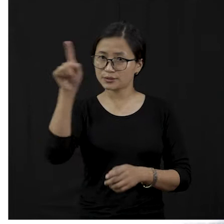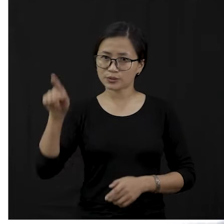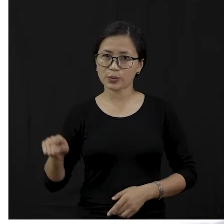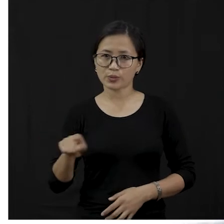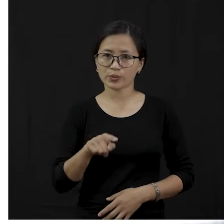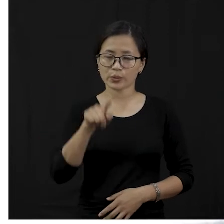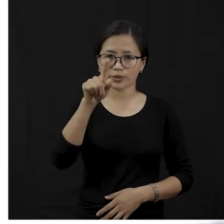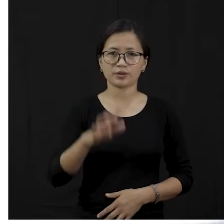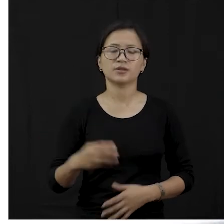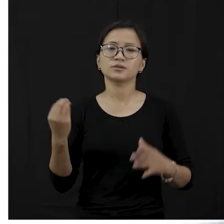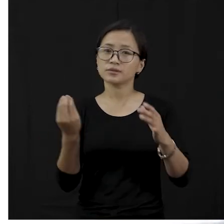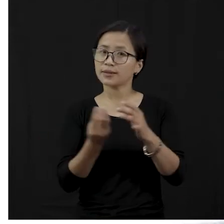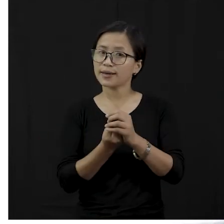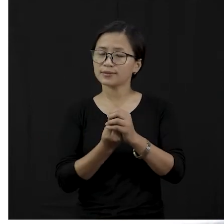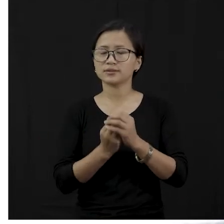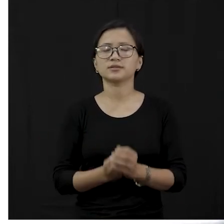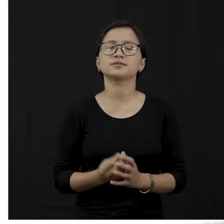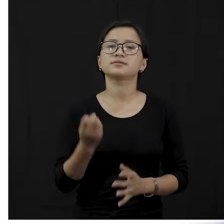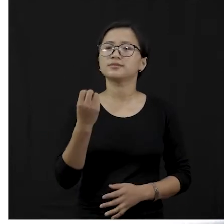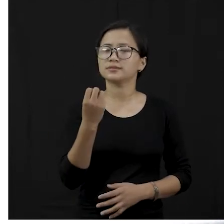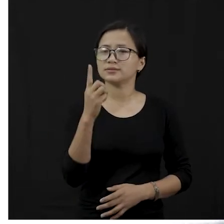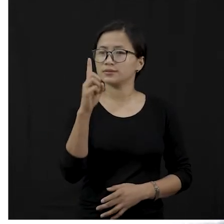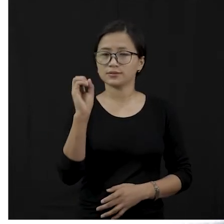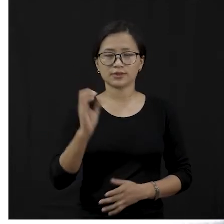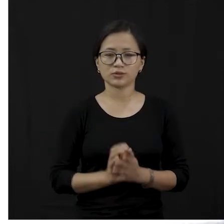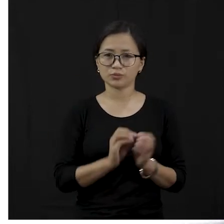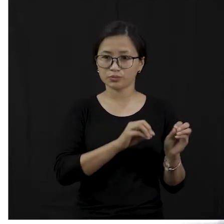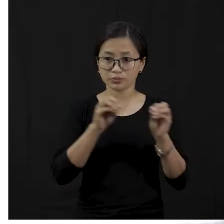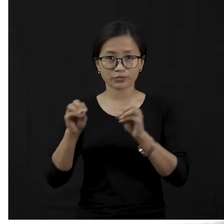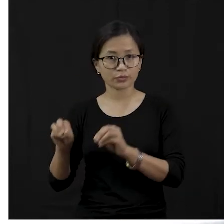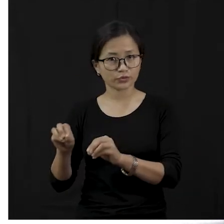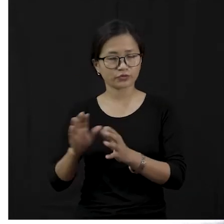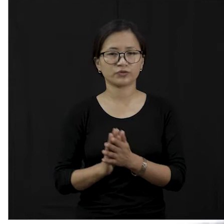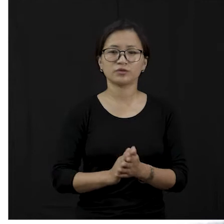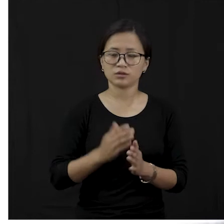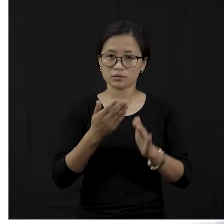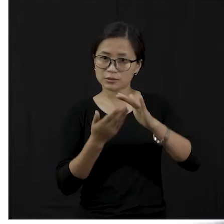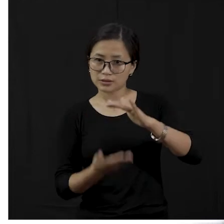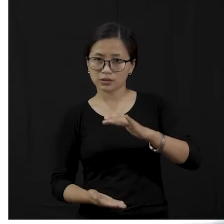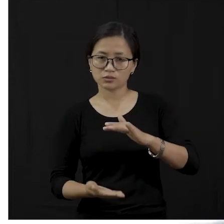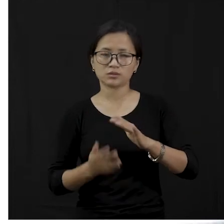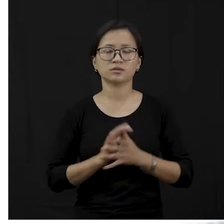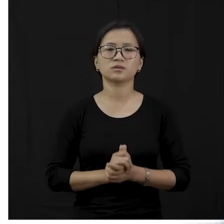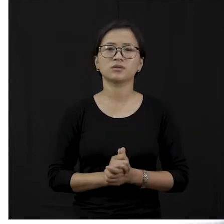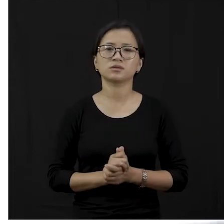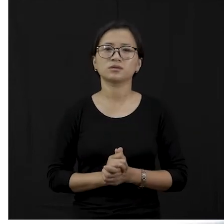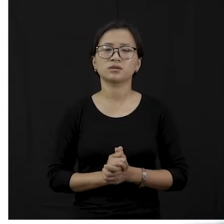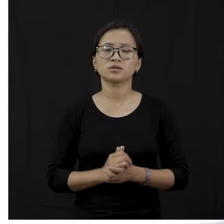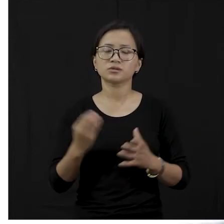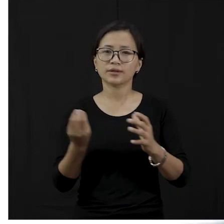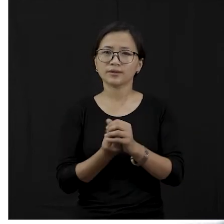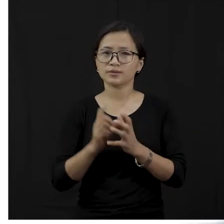To add in tens, move down. To add in tens, move down. To add